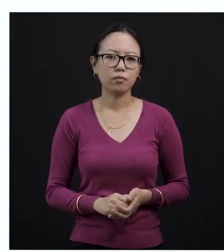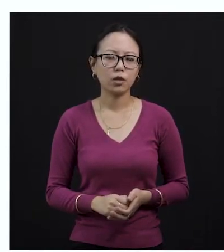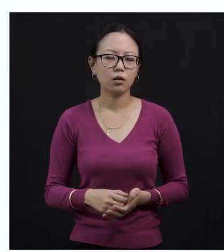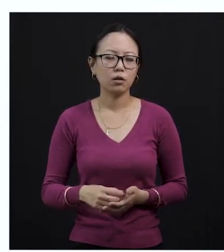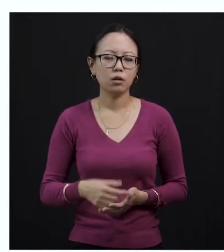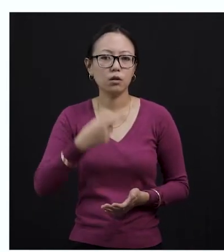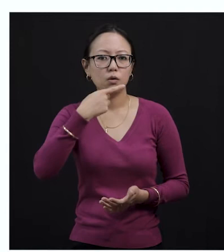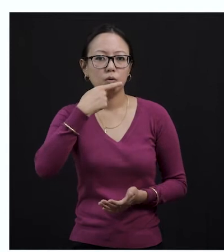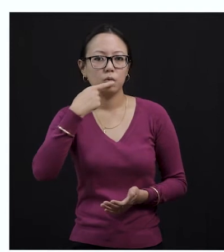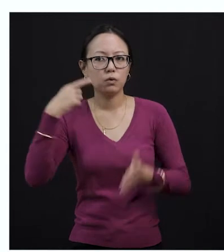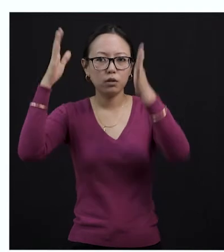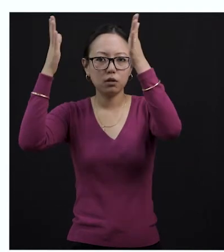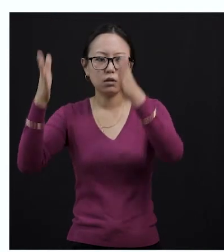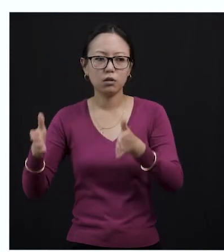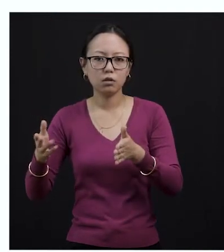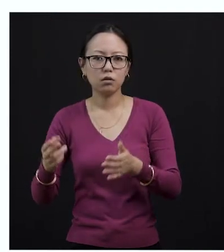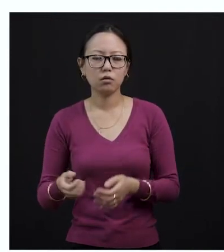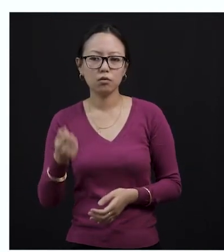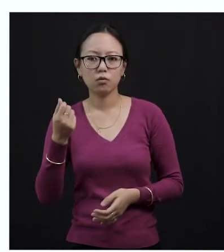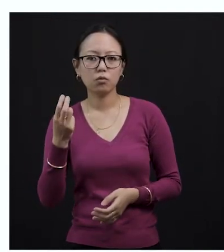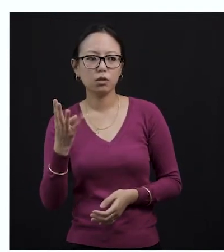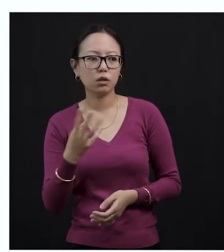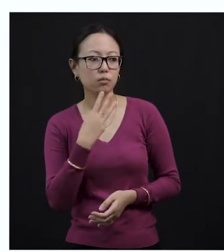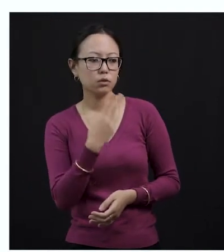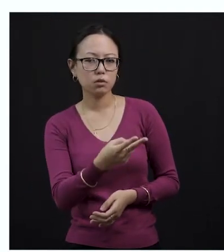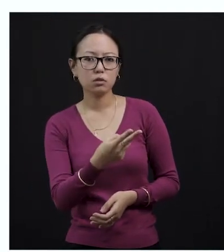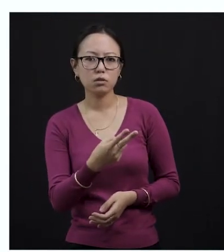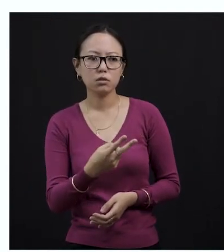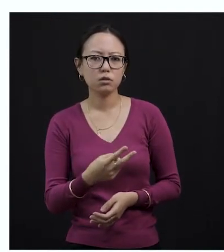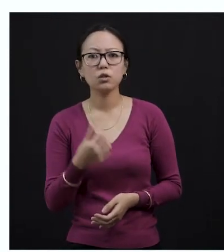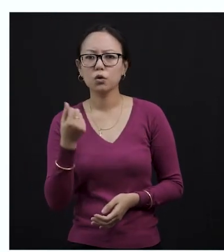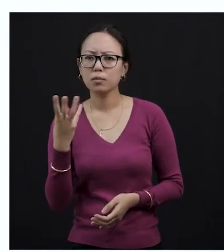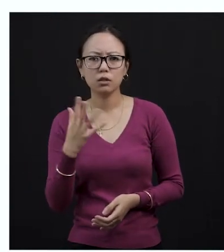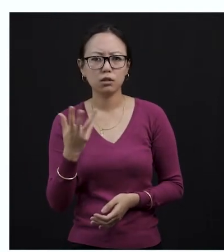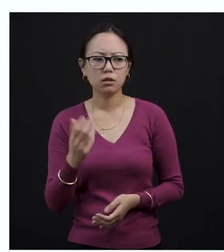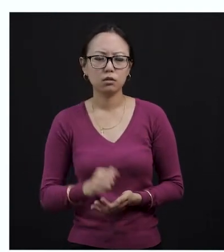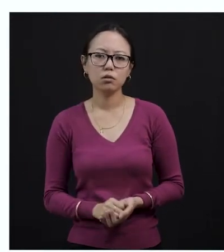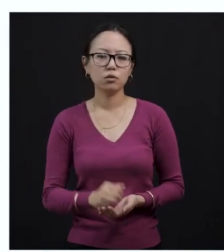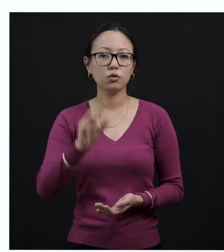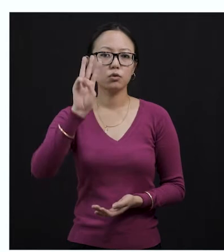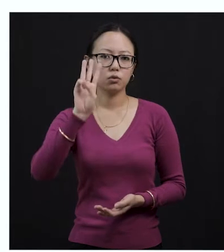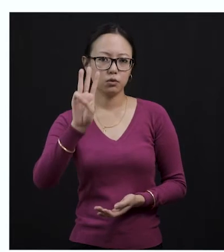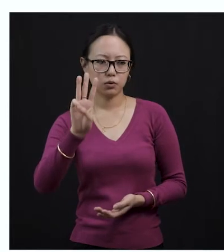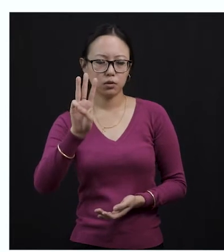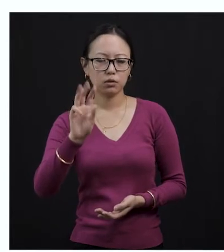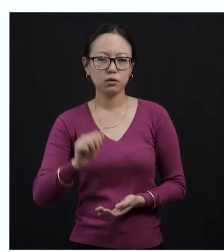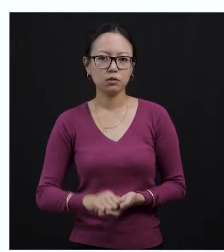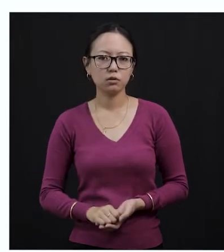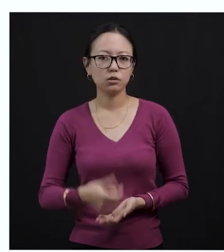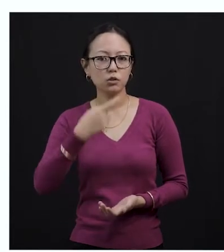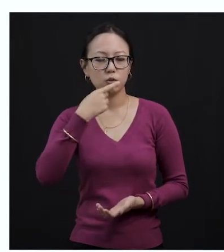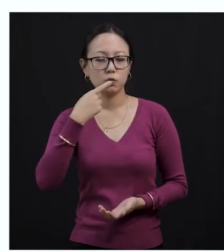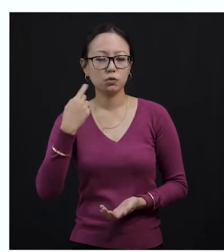over here. We will write 3 here because in one's place you find 1, 2, 3